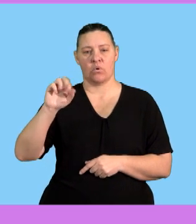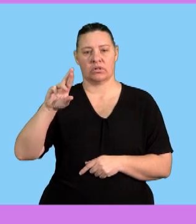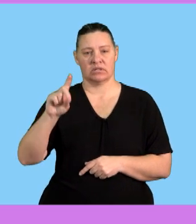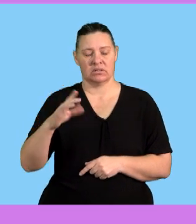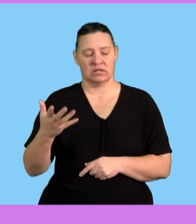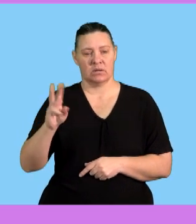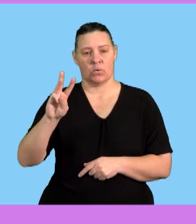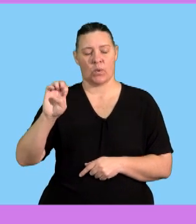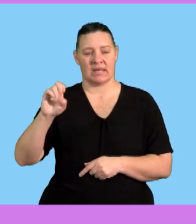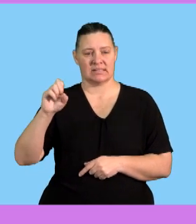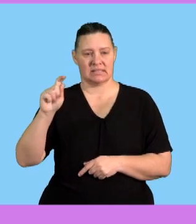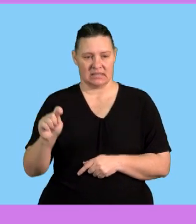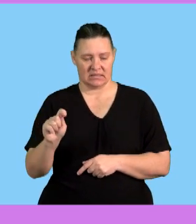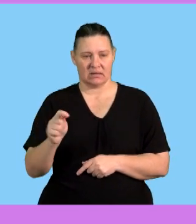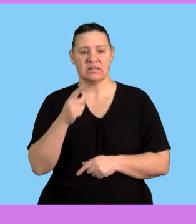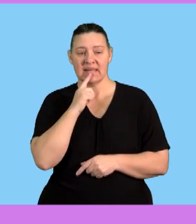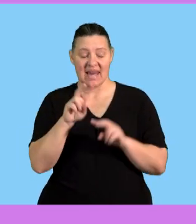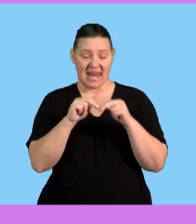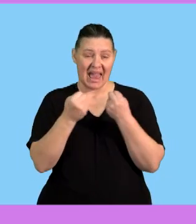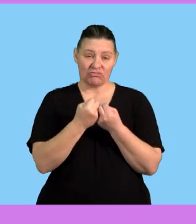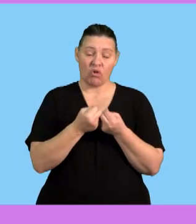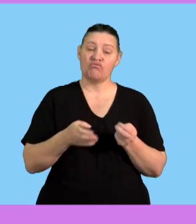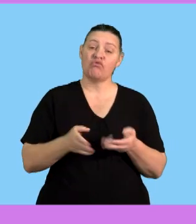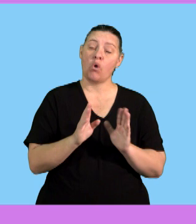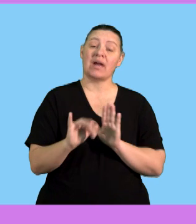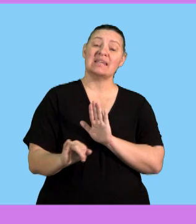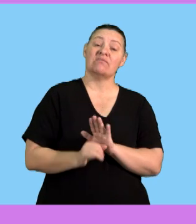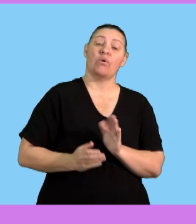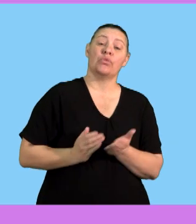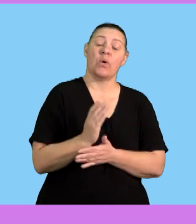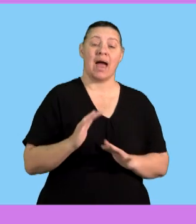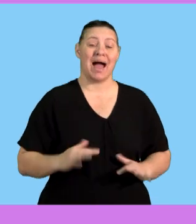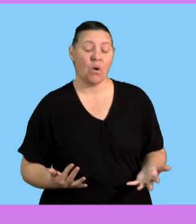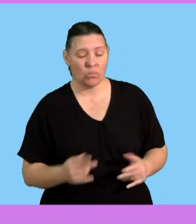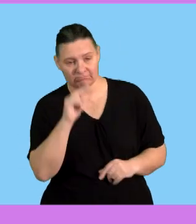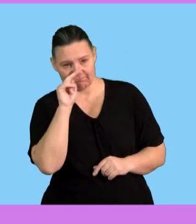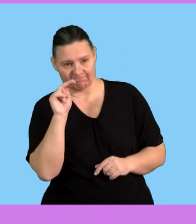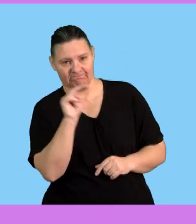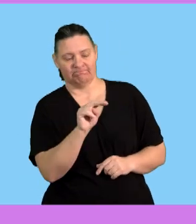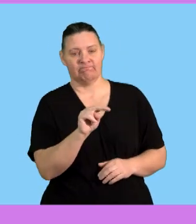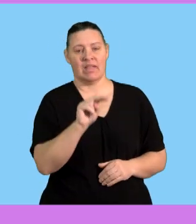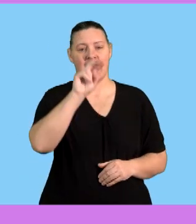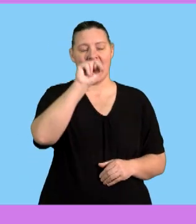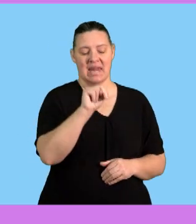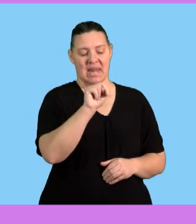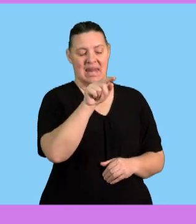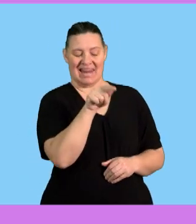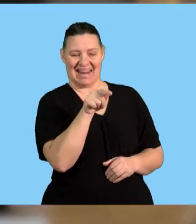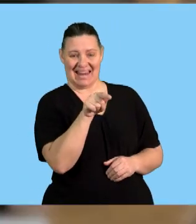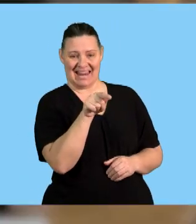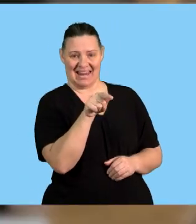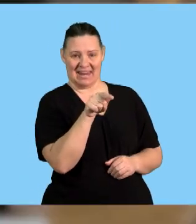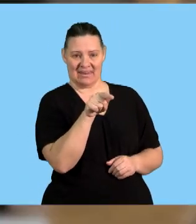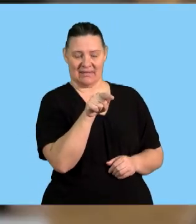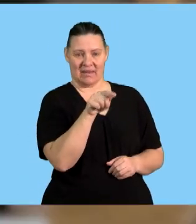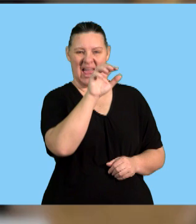said the national road, we can identify the national road by looking at the first value or the